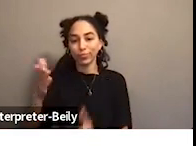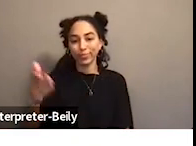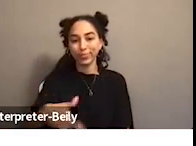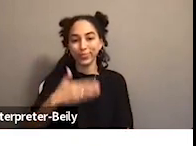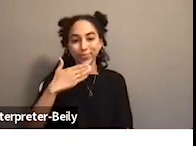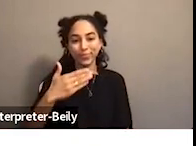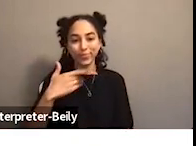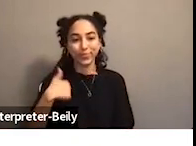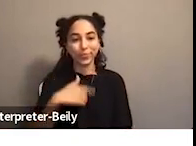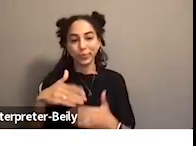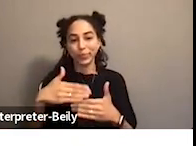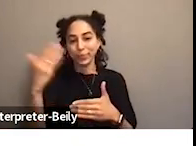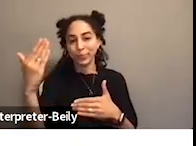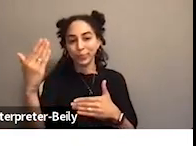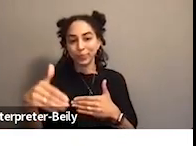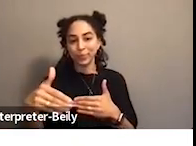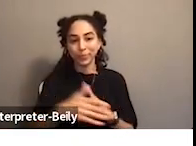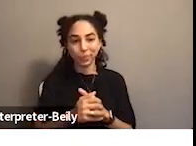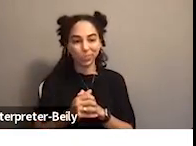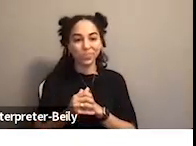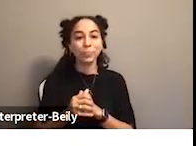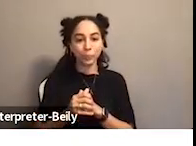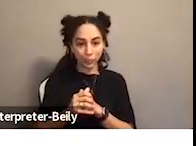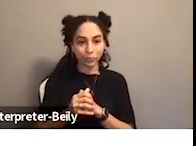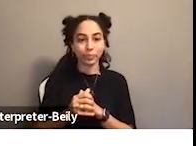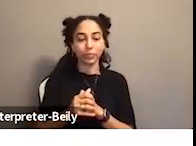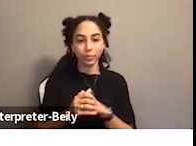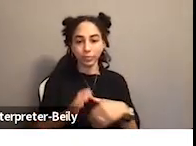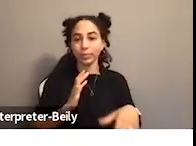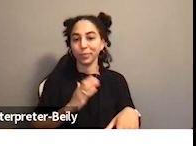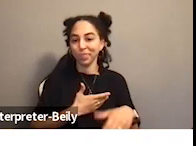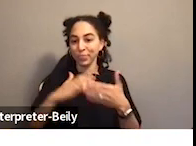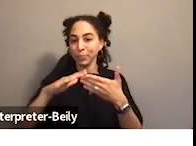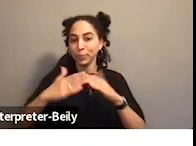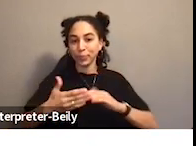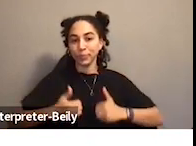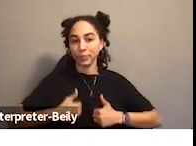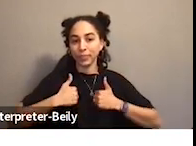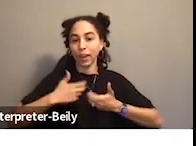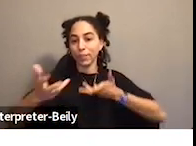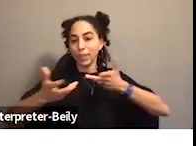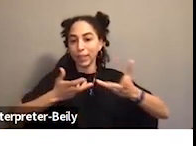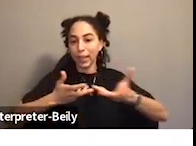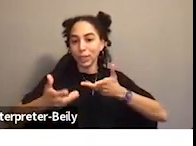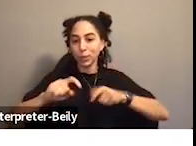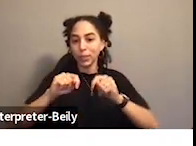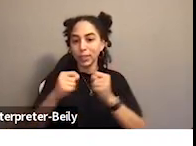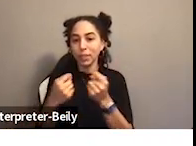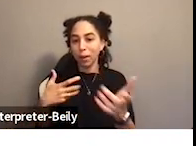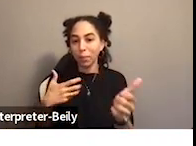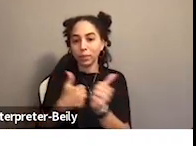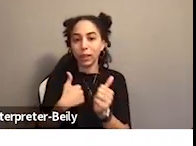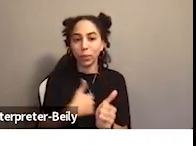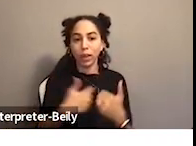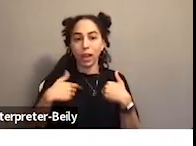you. We will move right along to our community life engagement team update. And we